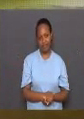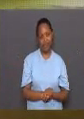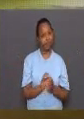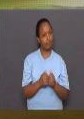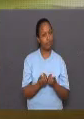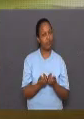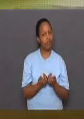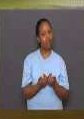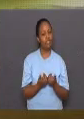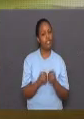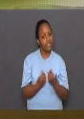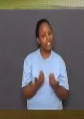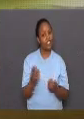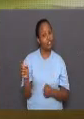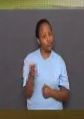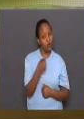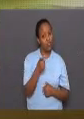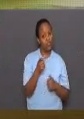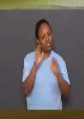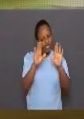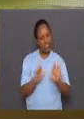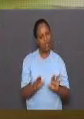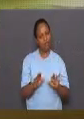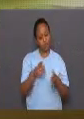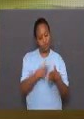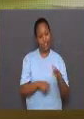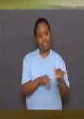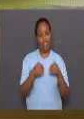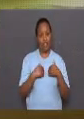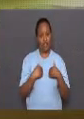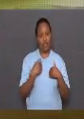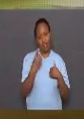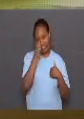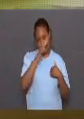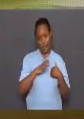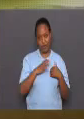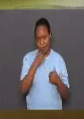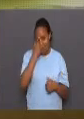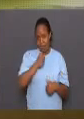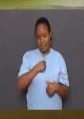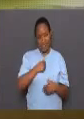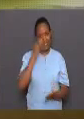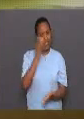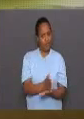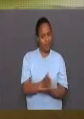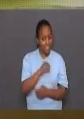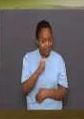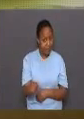and severe the consequences are when a person breaks our trust, can we